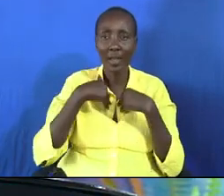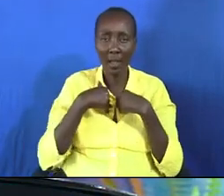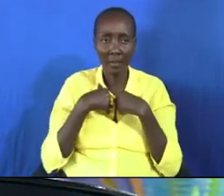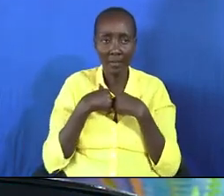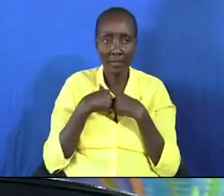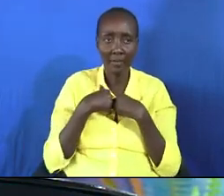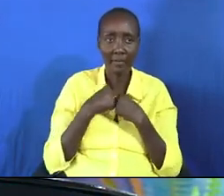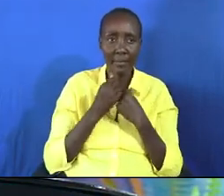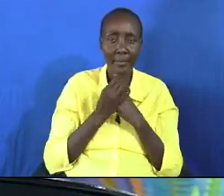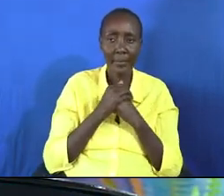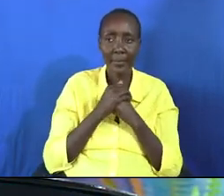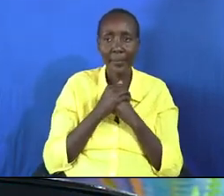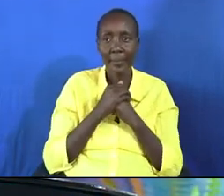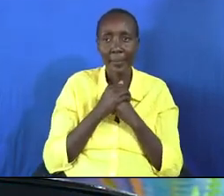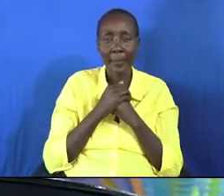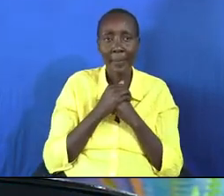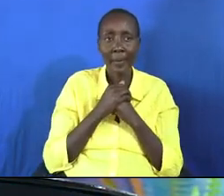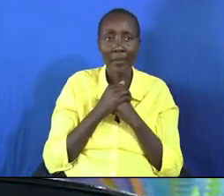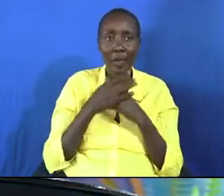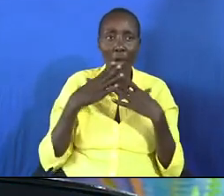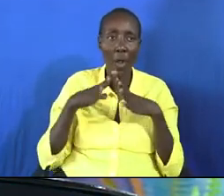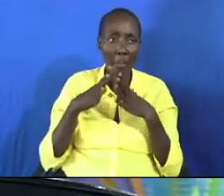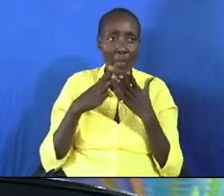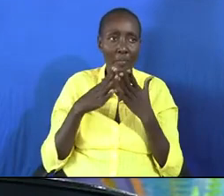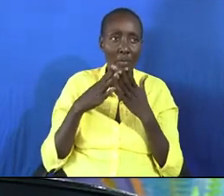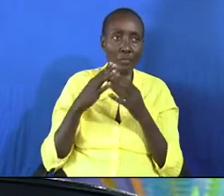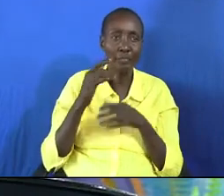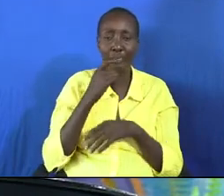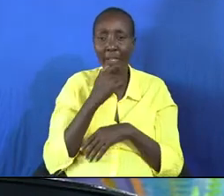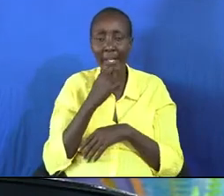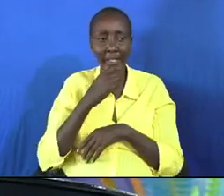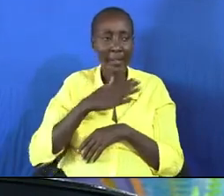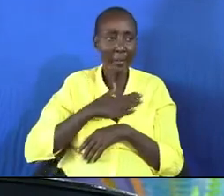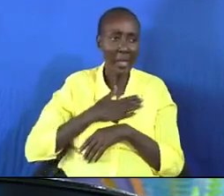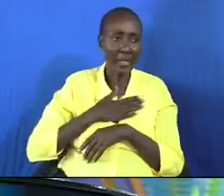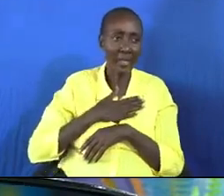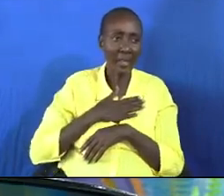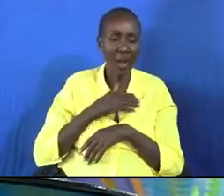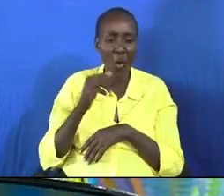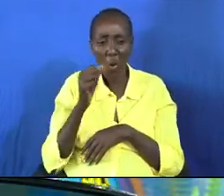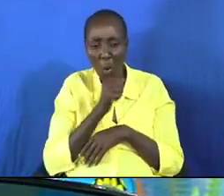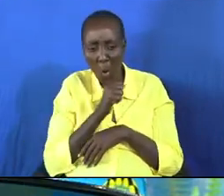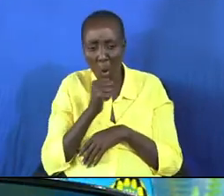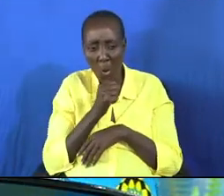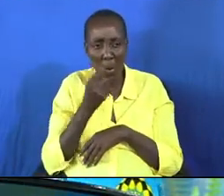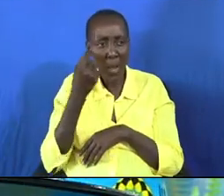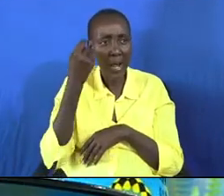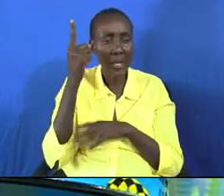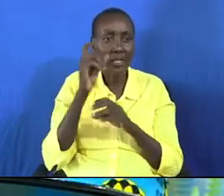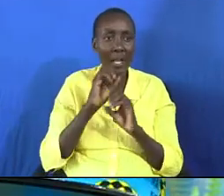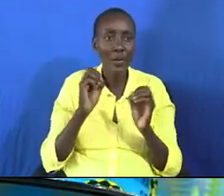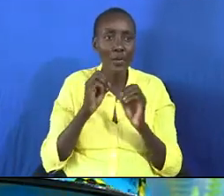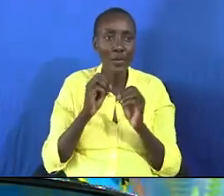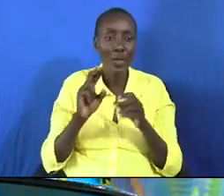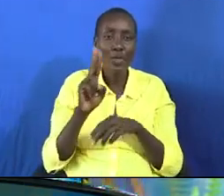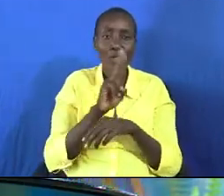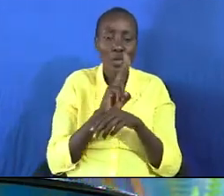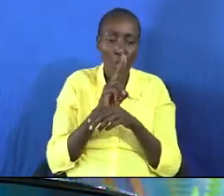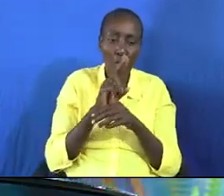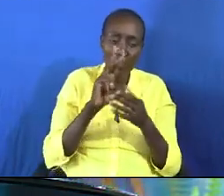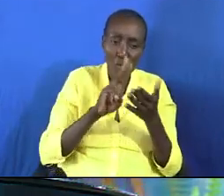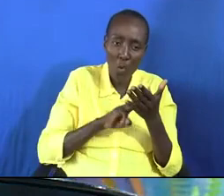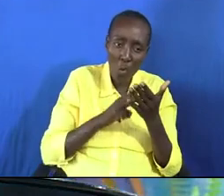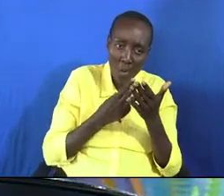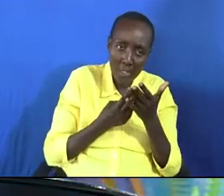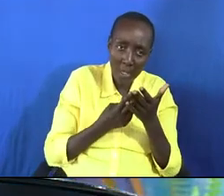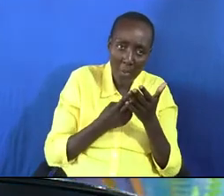will find that for people my age, the analog, we will only use it for WhatsApp, we use